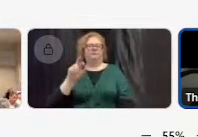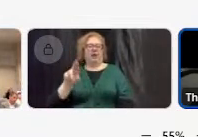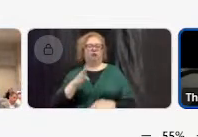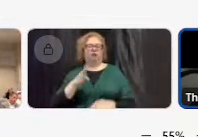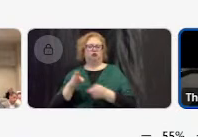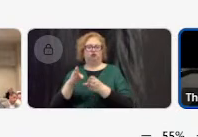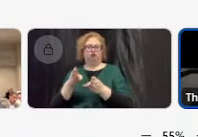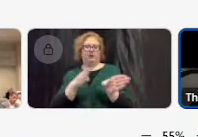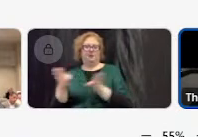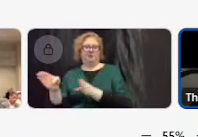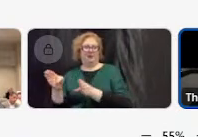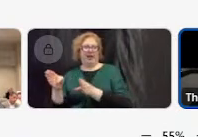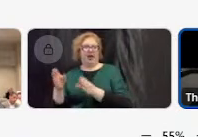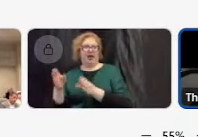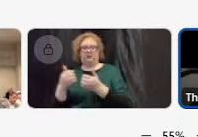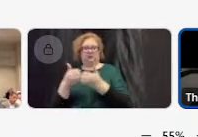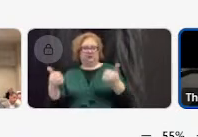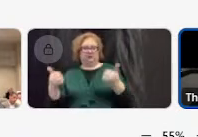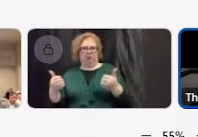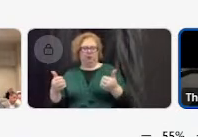And so,